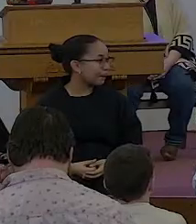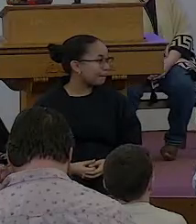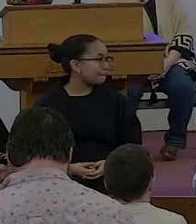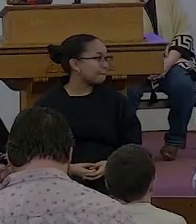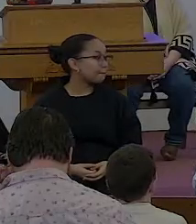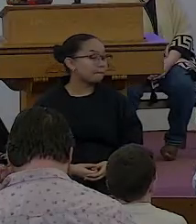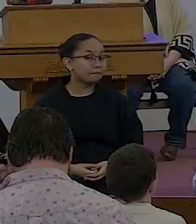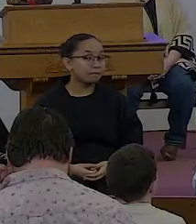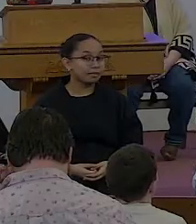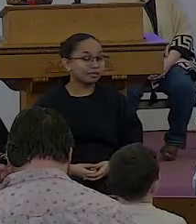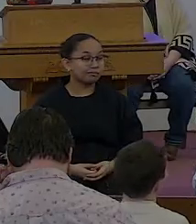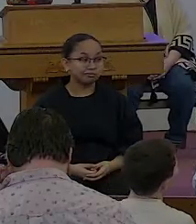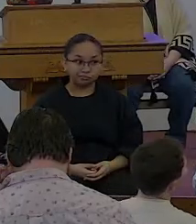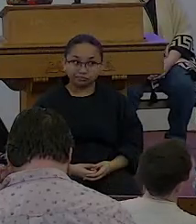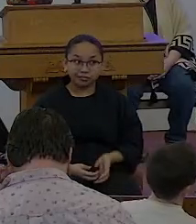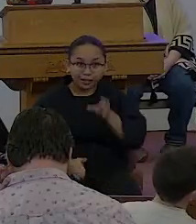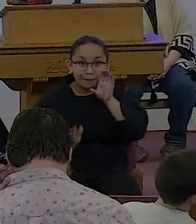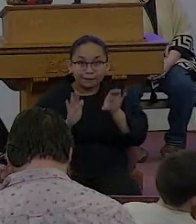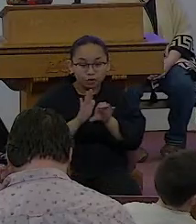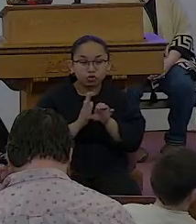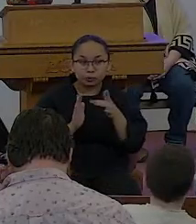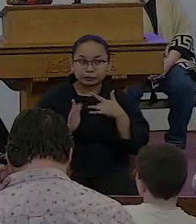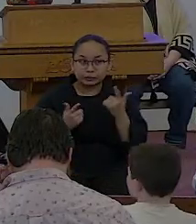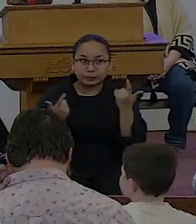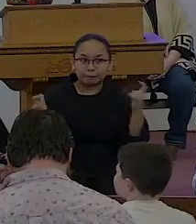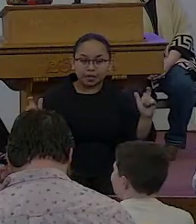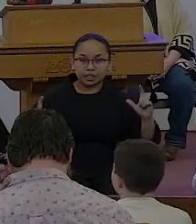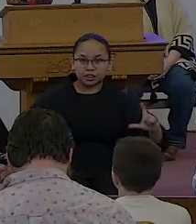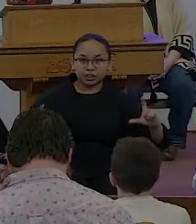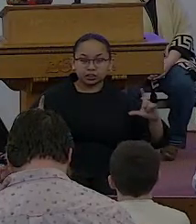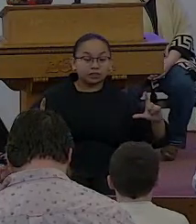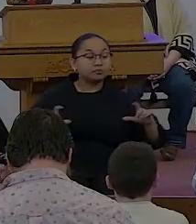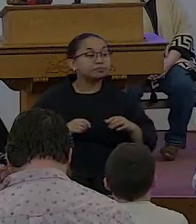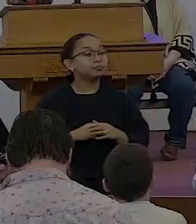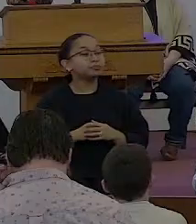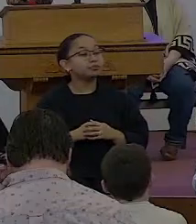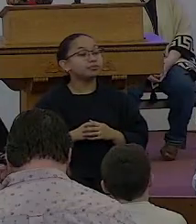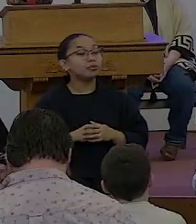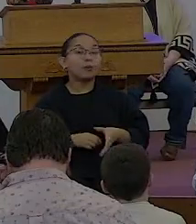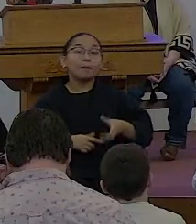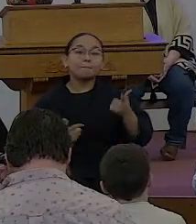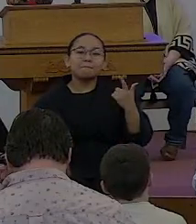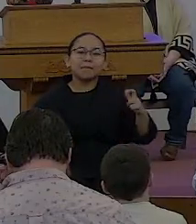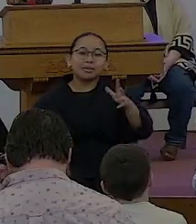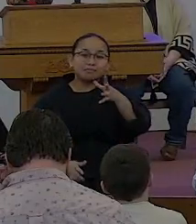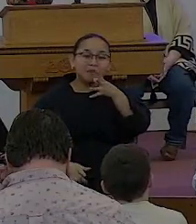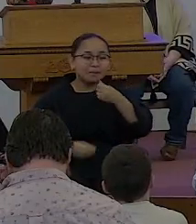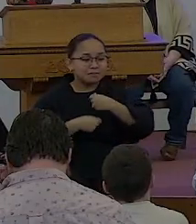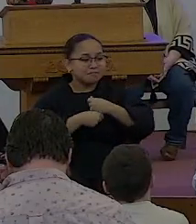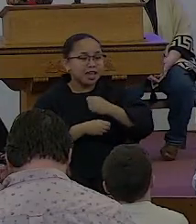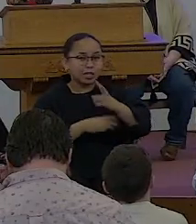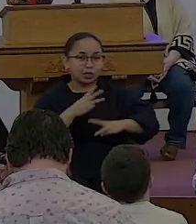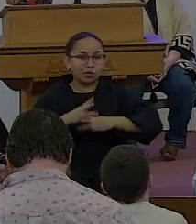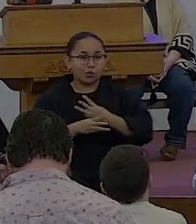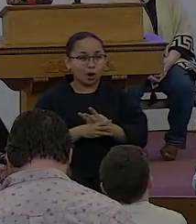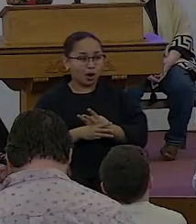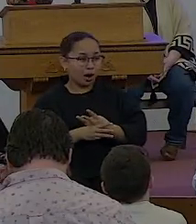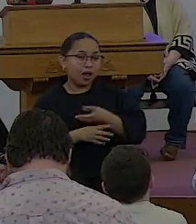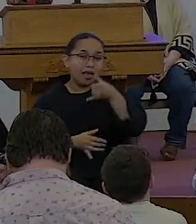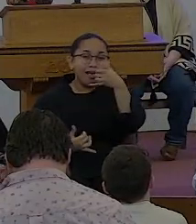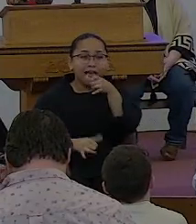The pictures are pretty big, so they're pretty easy to see. When Big Mama made the world, she didn't mess